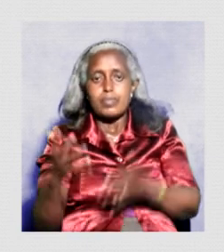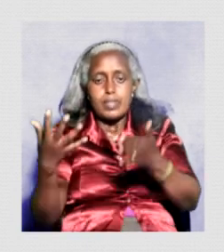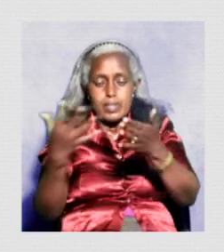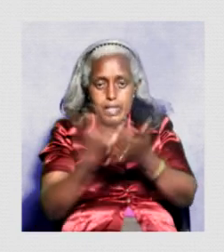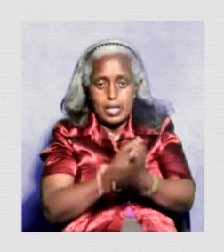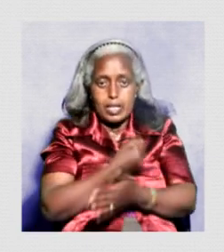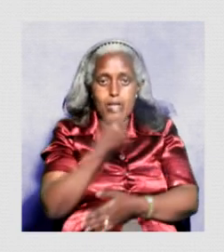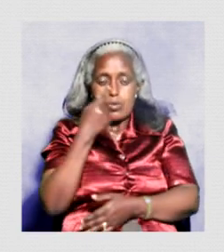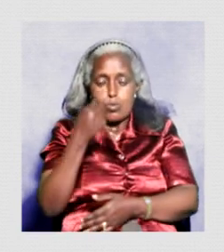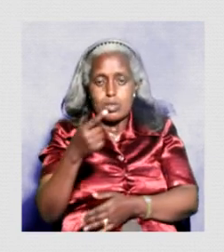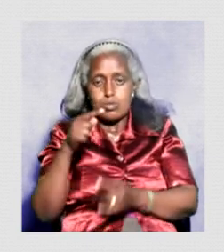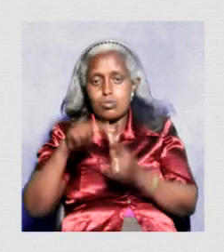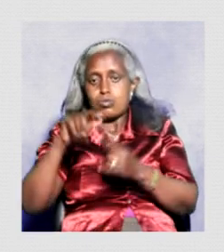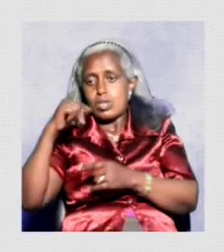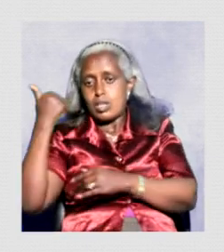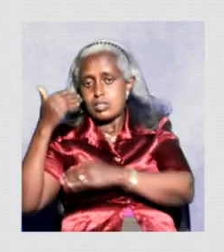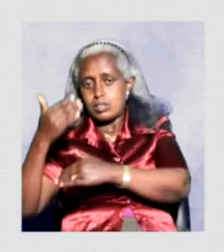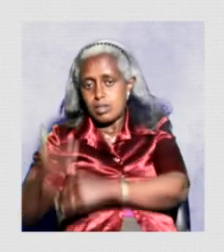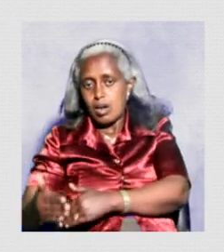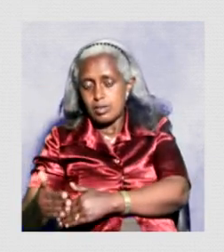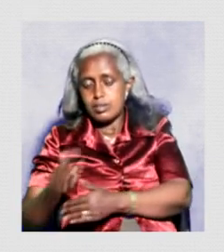Taking 1 to the other side,